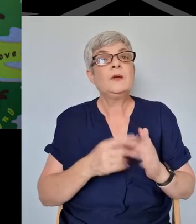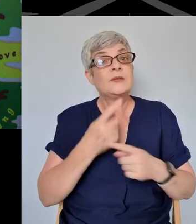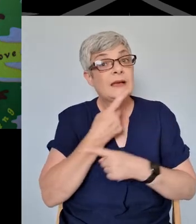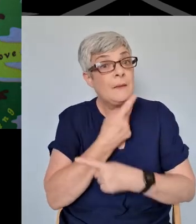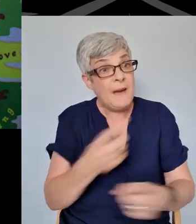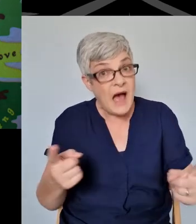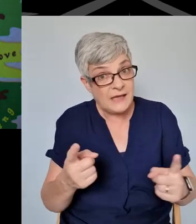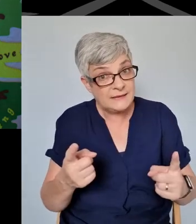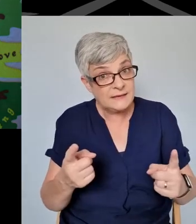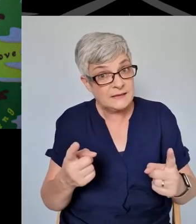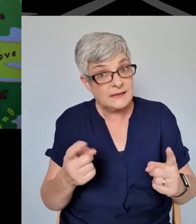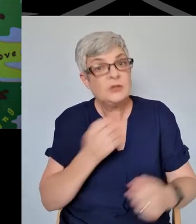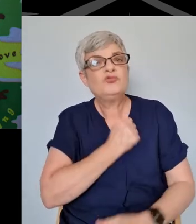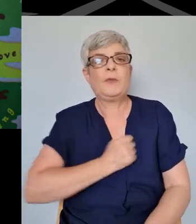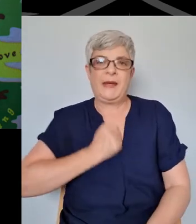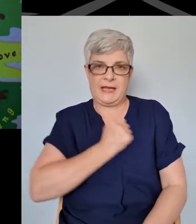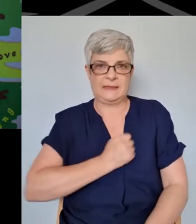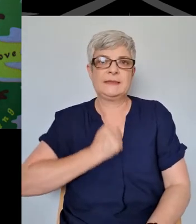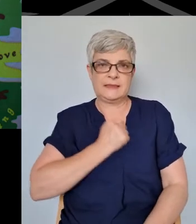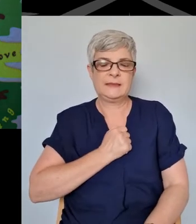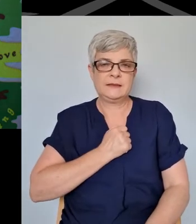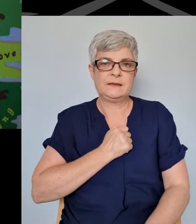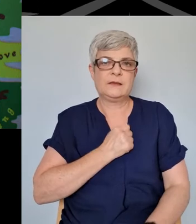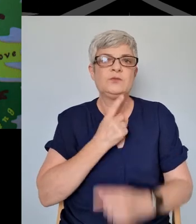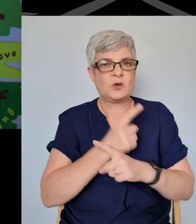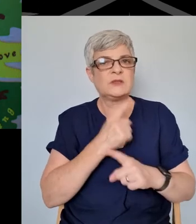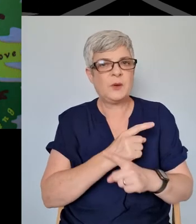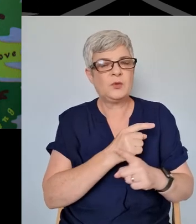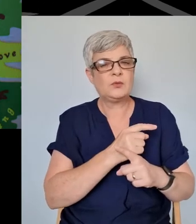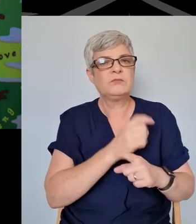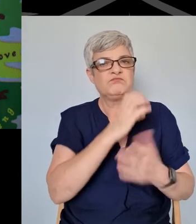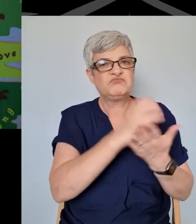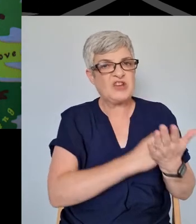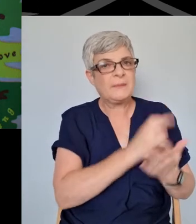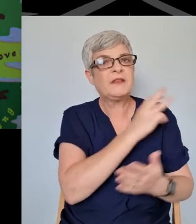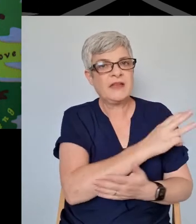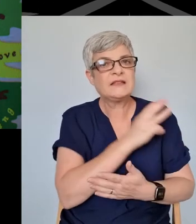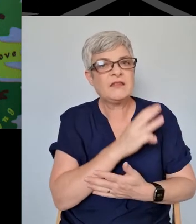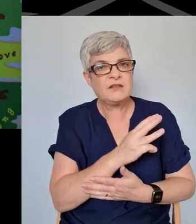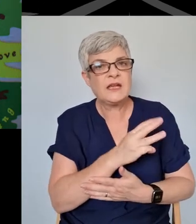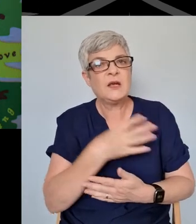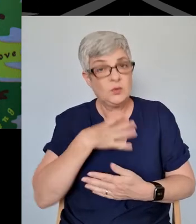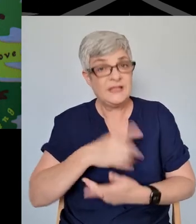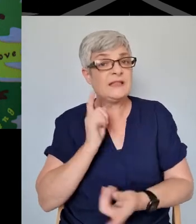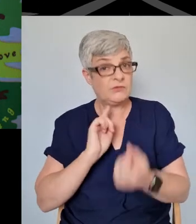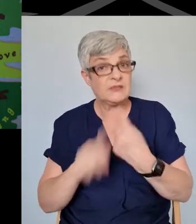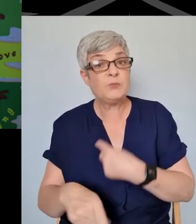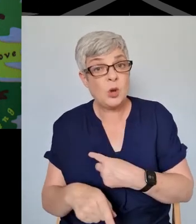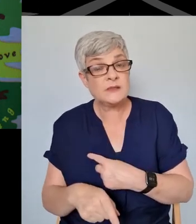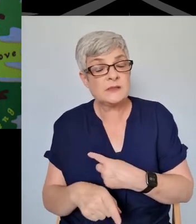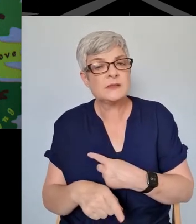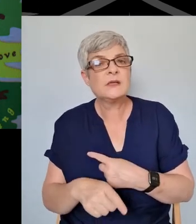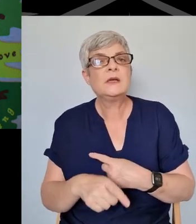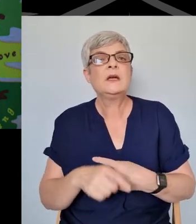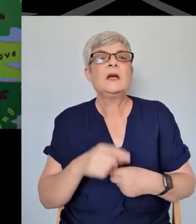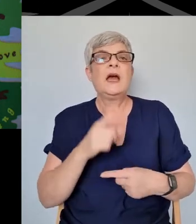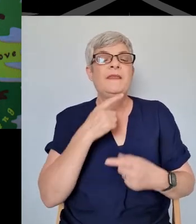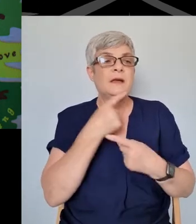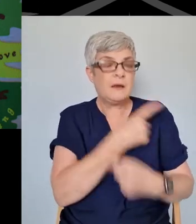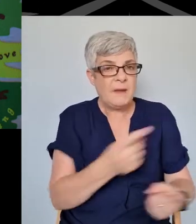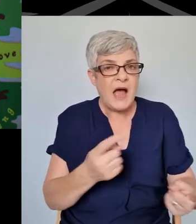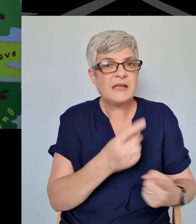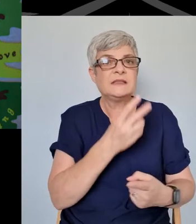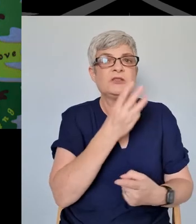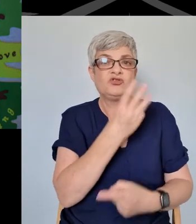that I mentioned back in chapter 33. A response was needed. And the commands in chapters